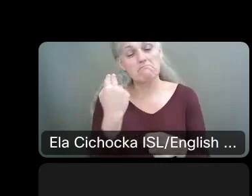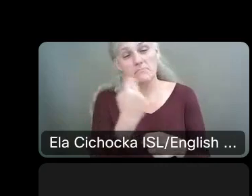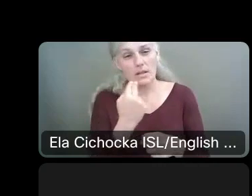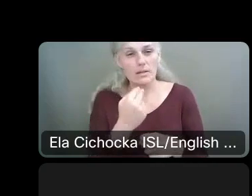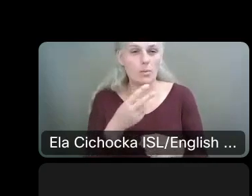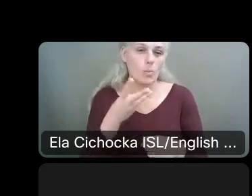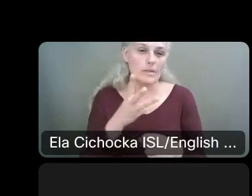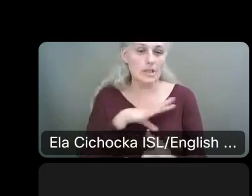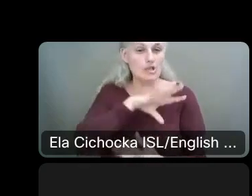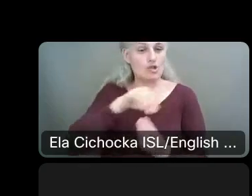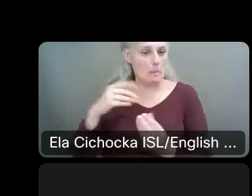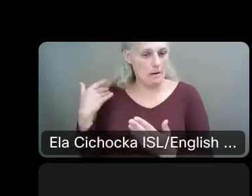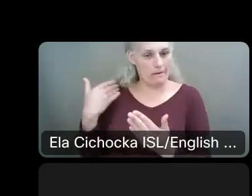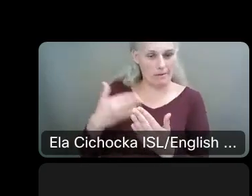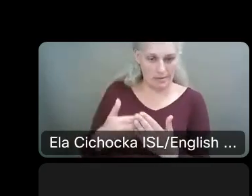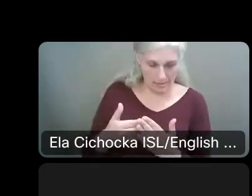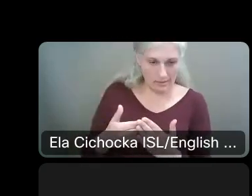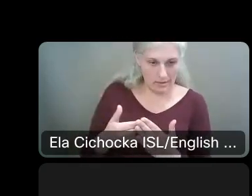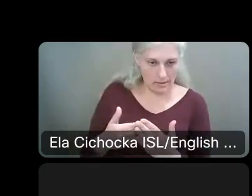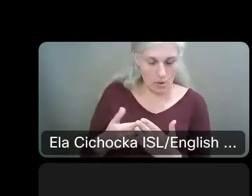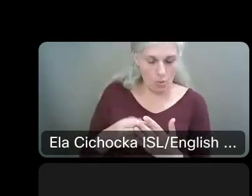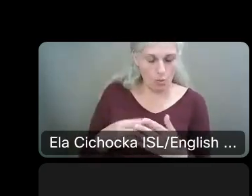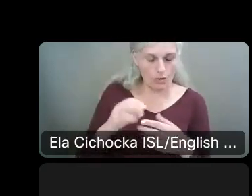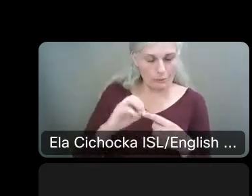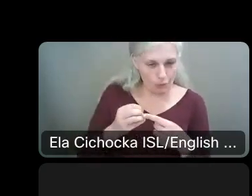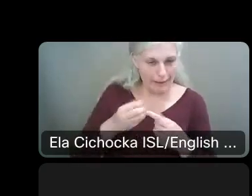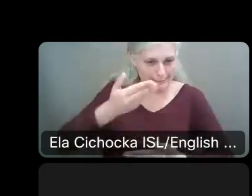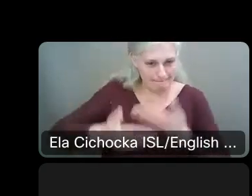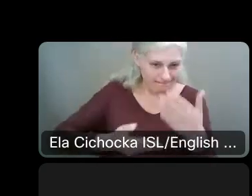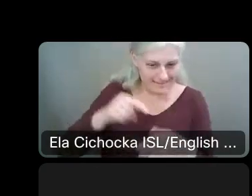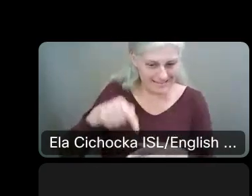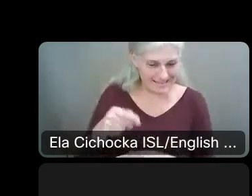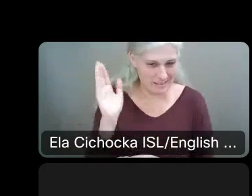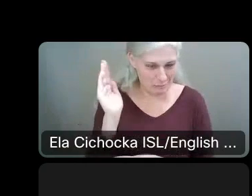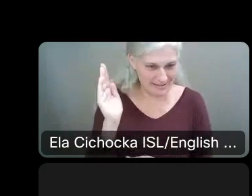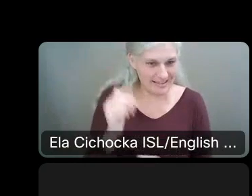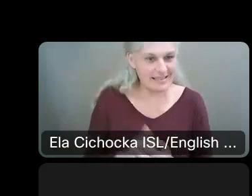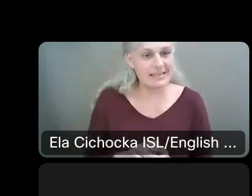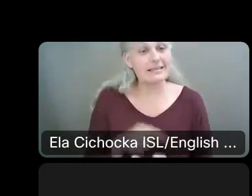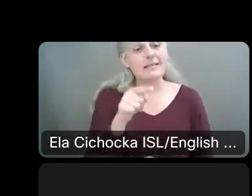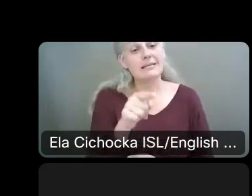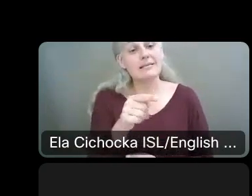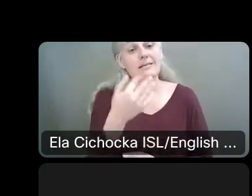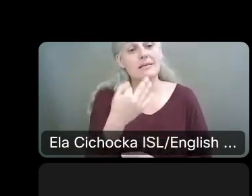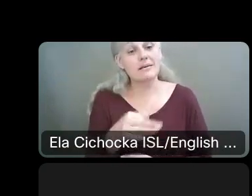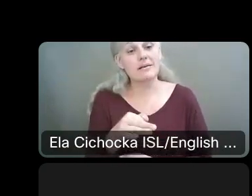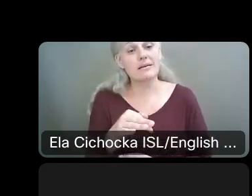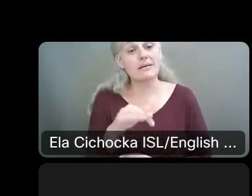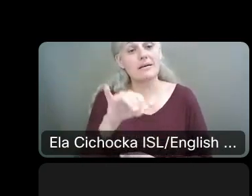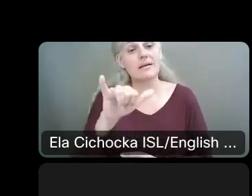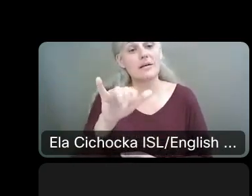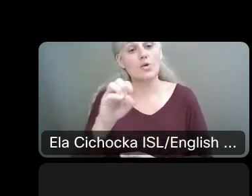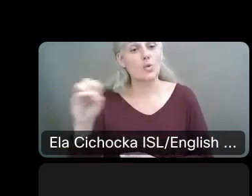nicely summarize, you know, what I'm trying to convey in this presentation. This one comes from Yu et